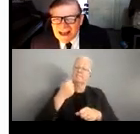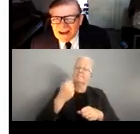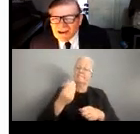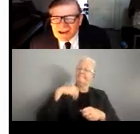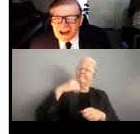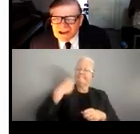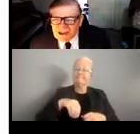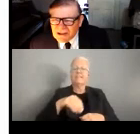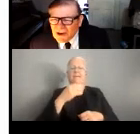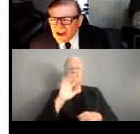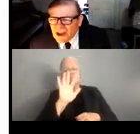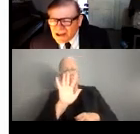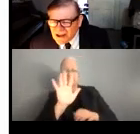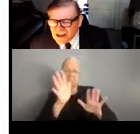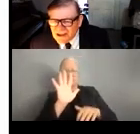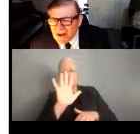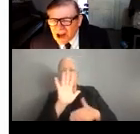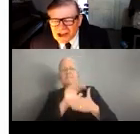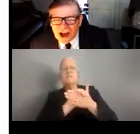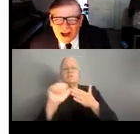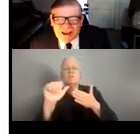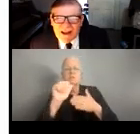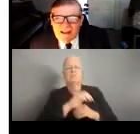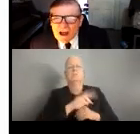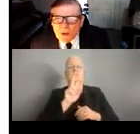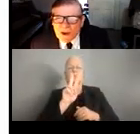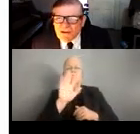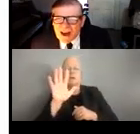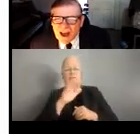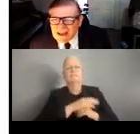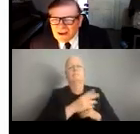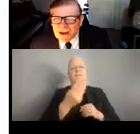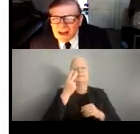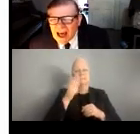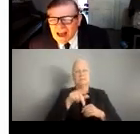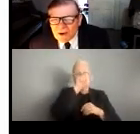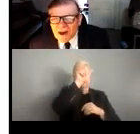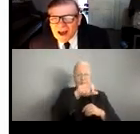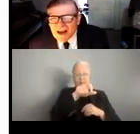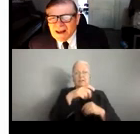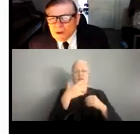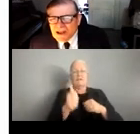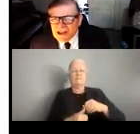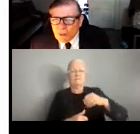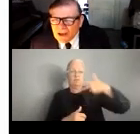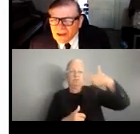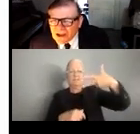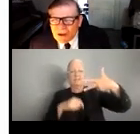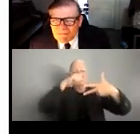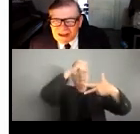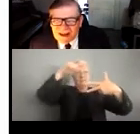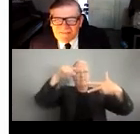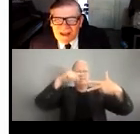break down across countries? We've got here a series of bar charts with 3 lines on them. The light blue line, which is the